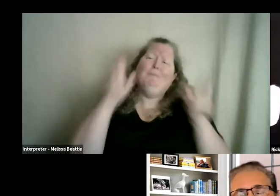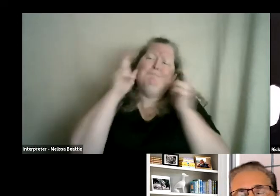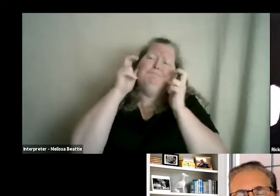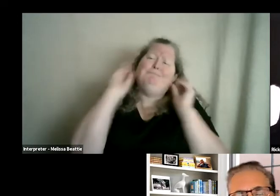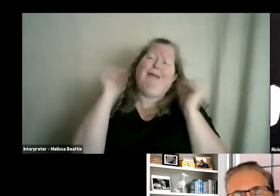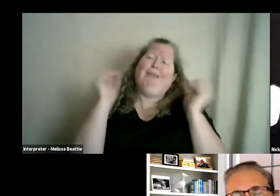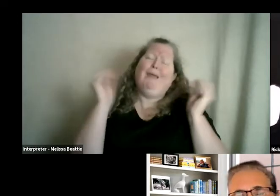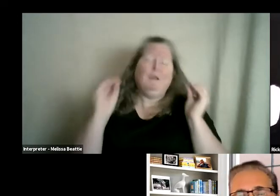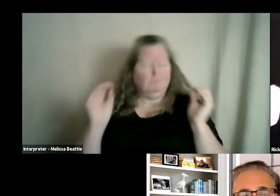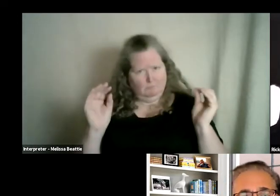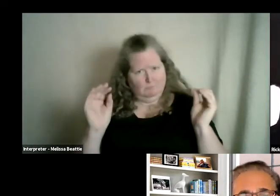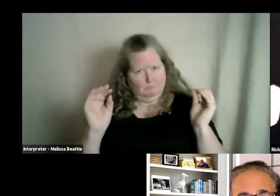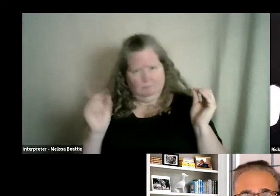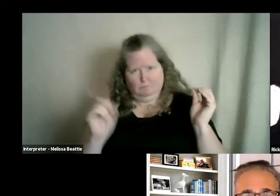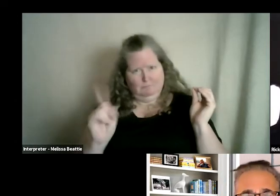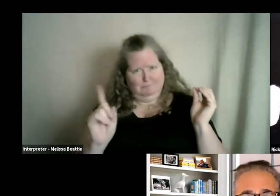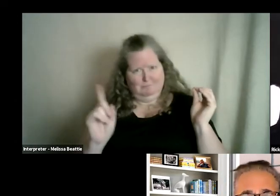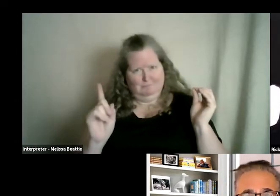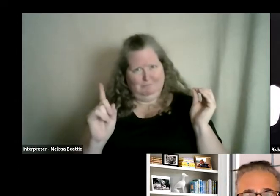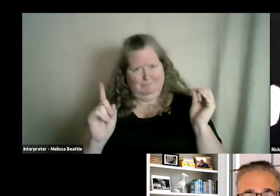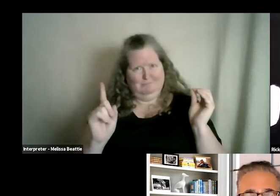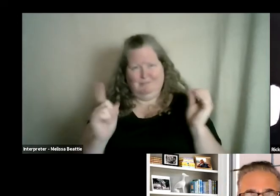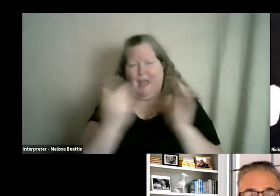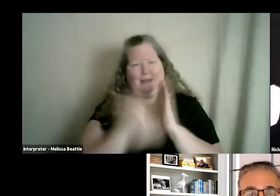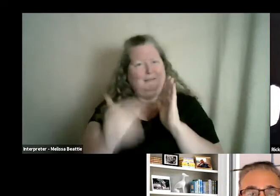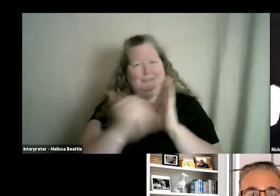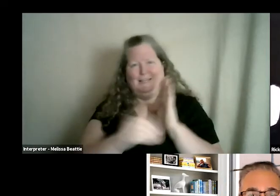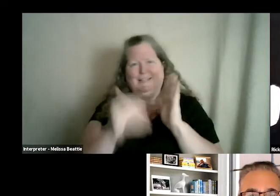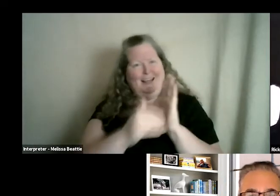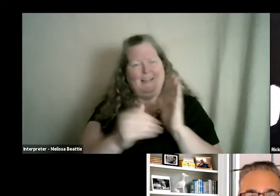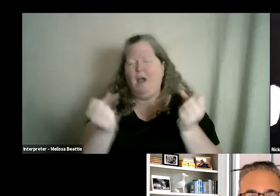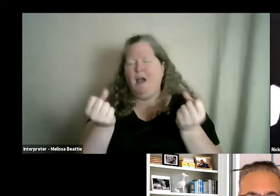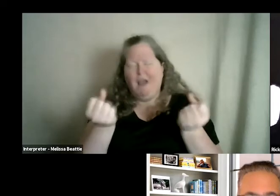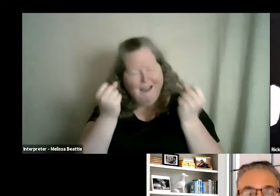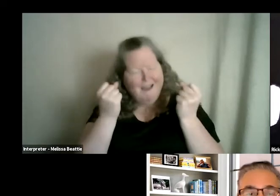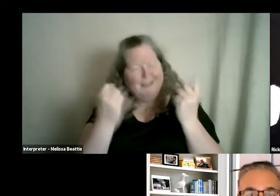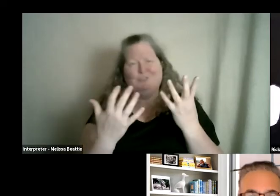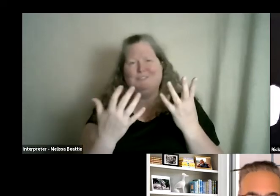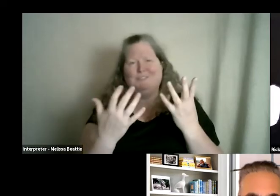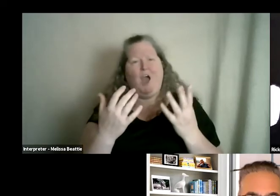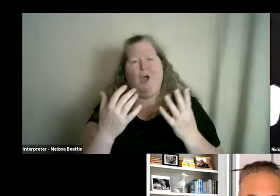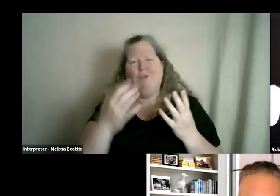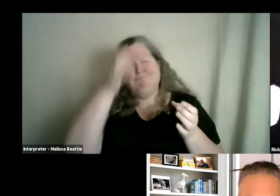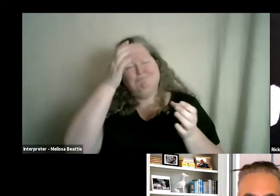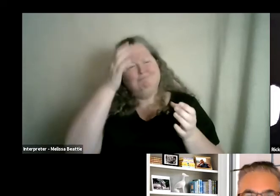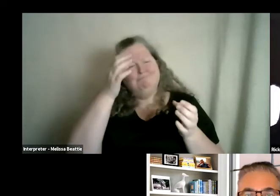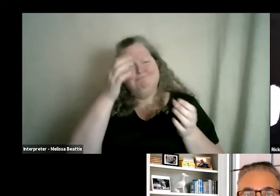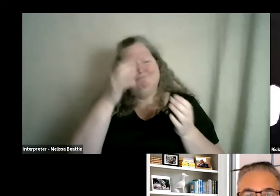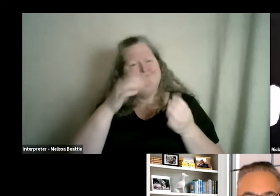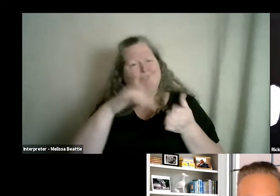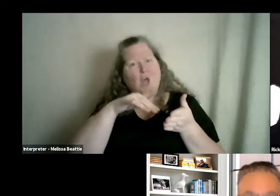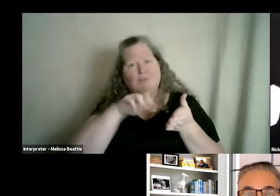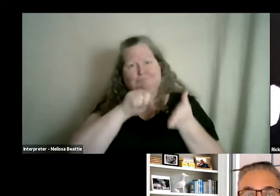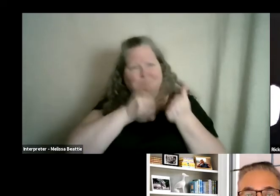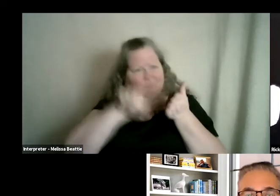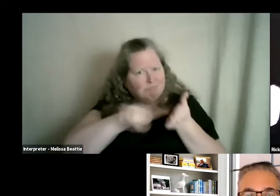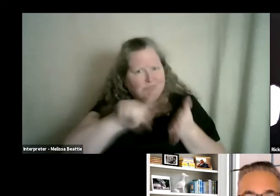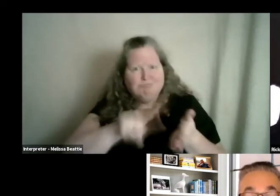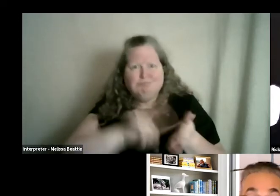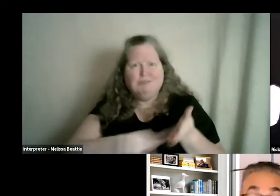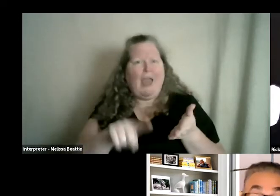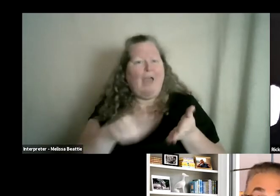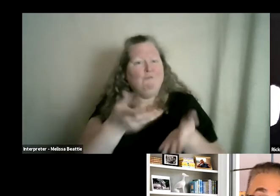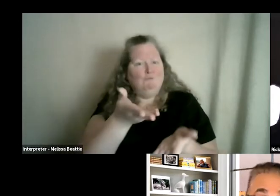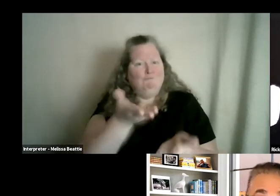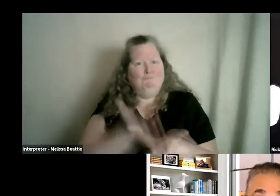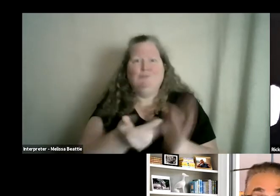repeated time after time after time, hundreds of scholarly work demonstrating that,